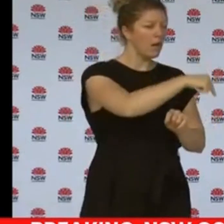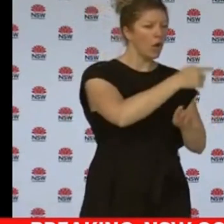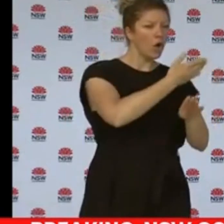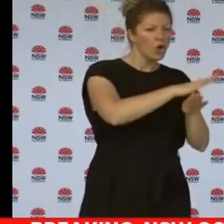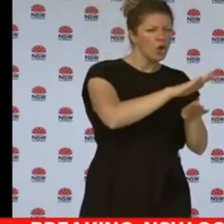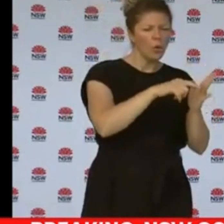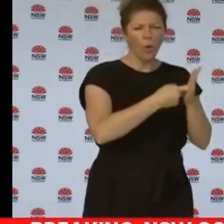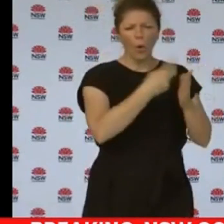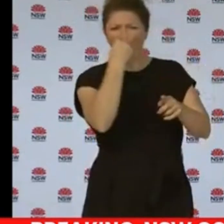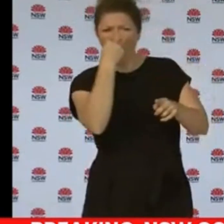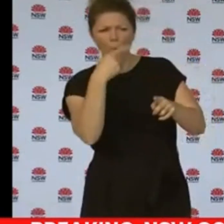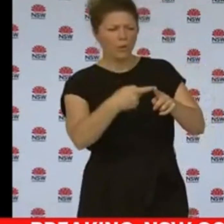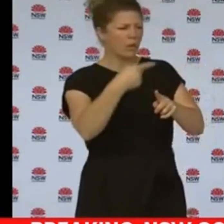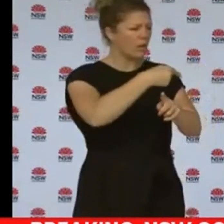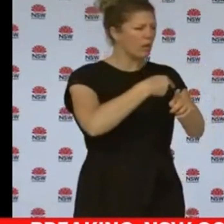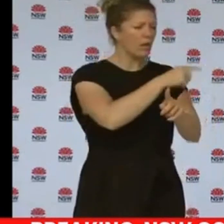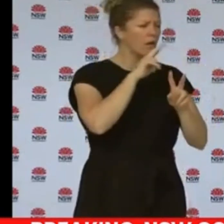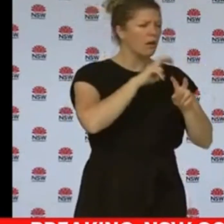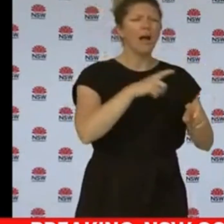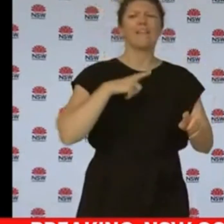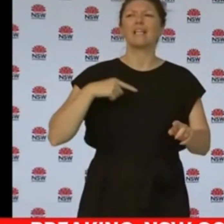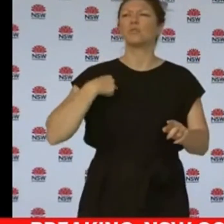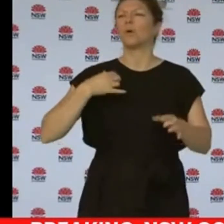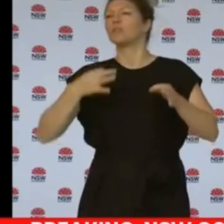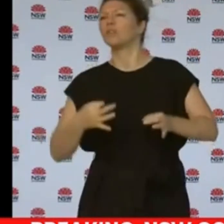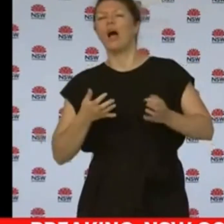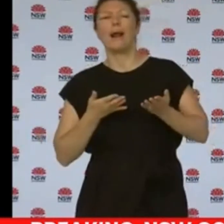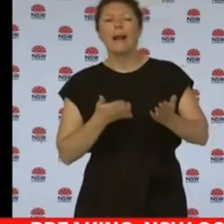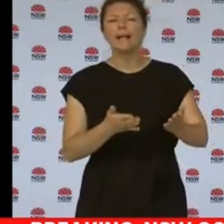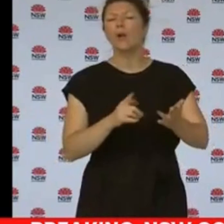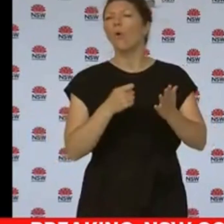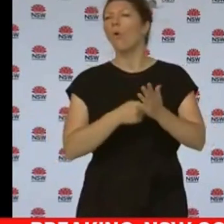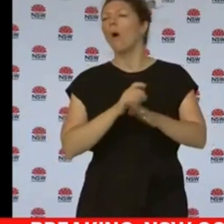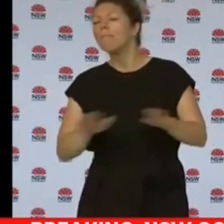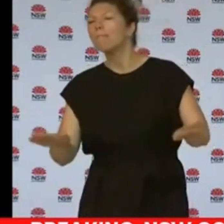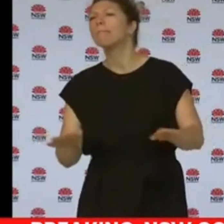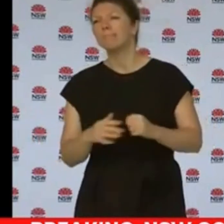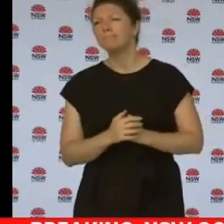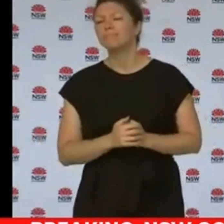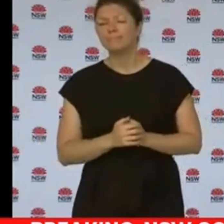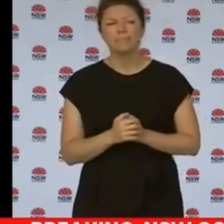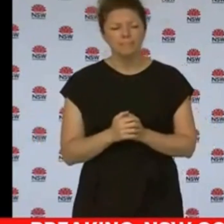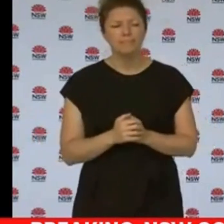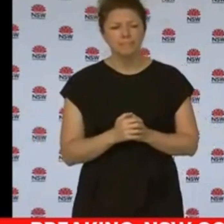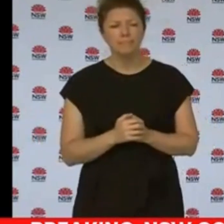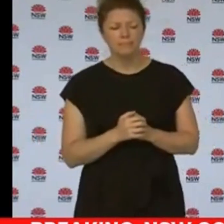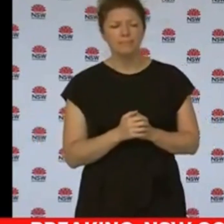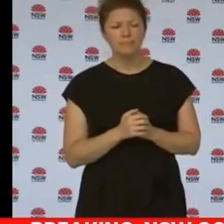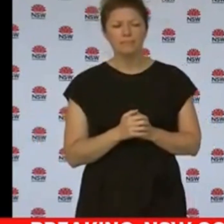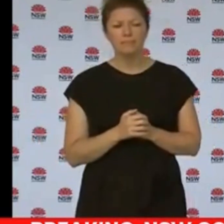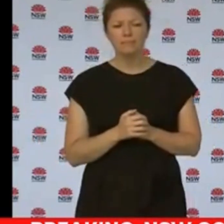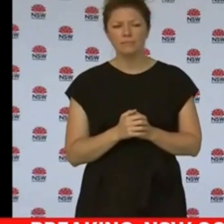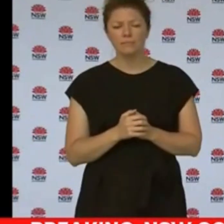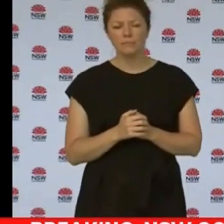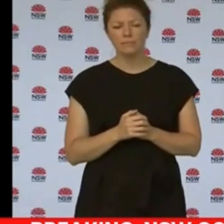of existing chains and not new chains of transmission? And after such time, we can look to easing restrictions. But I suspect that our attitude will also be based